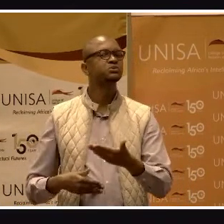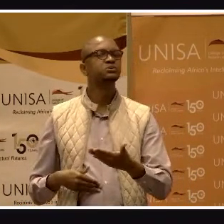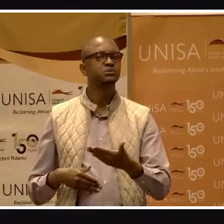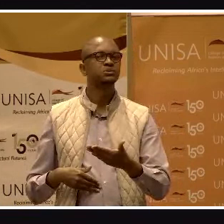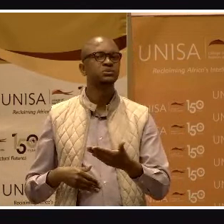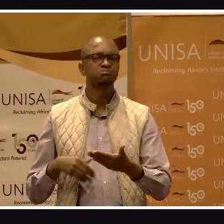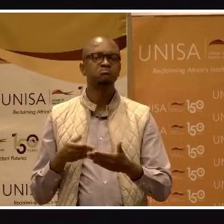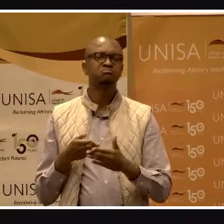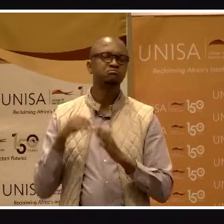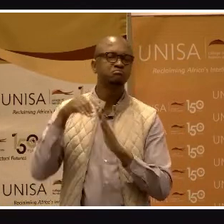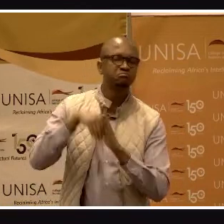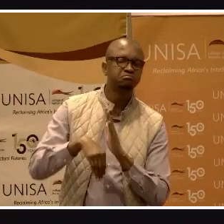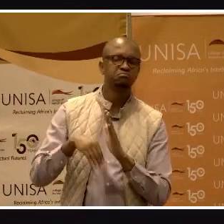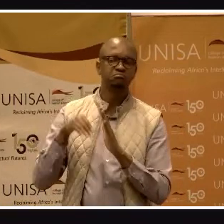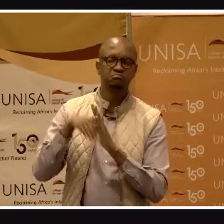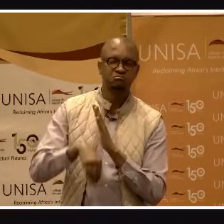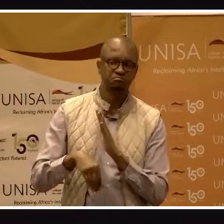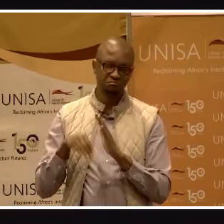decline. There were